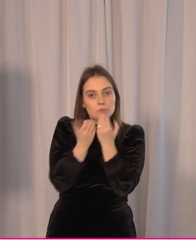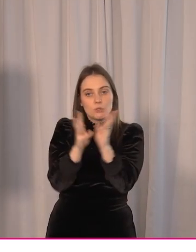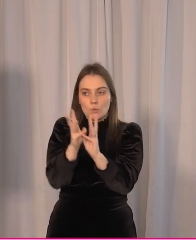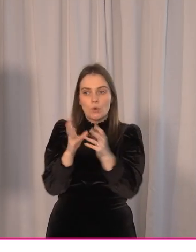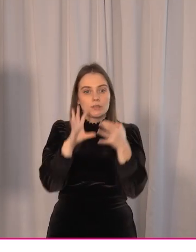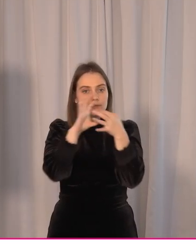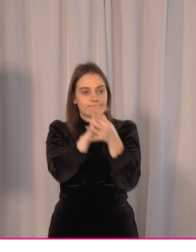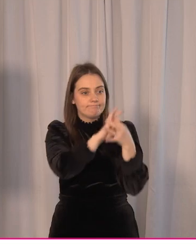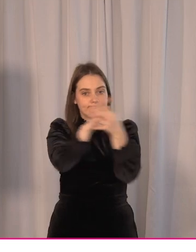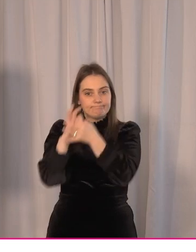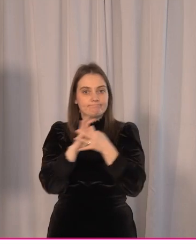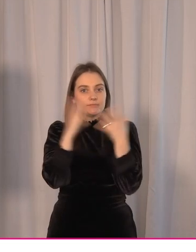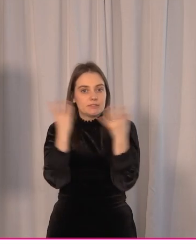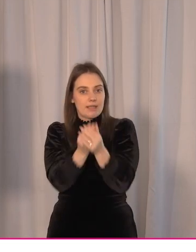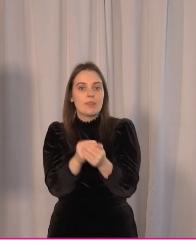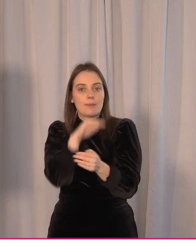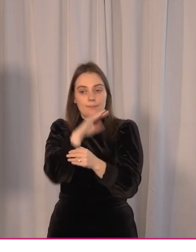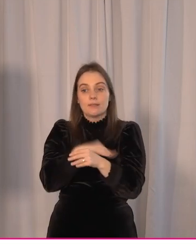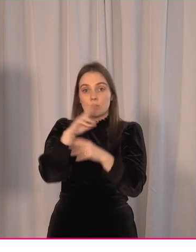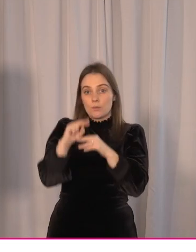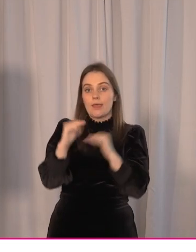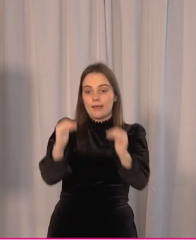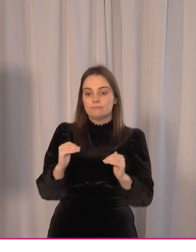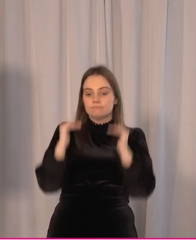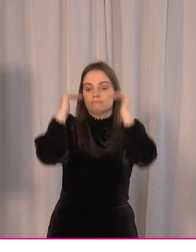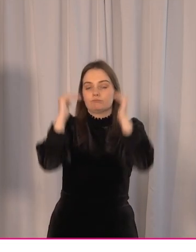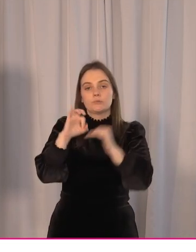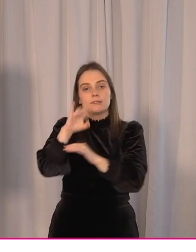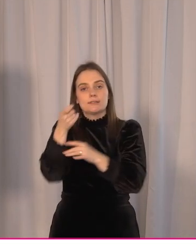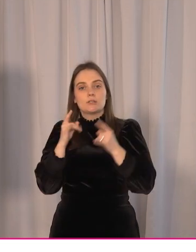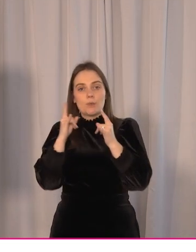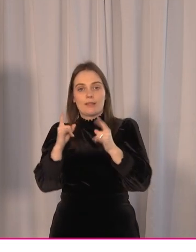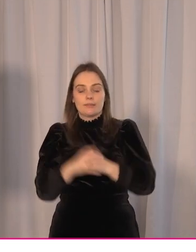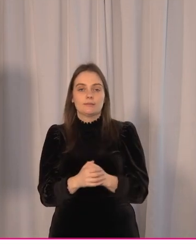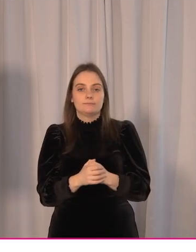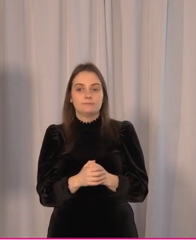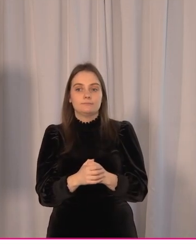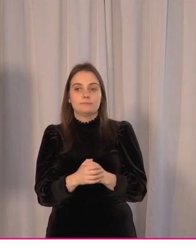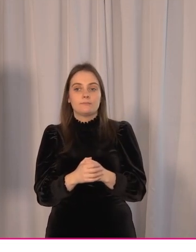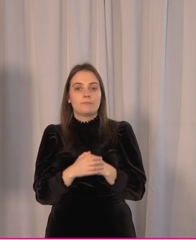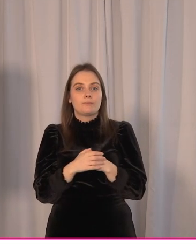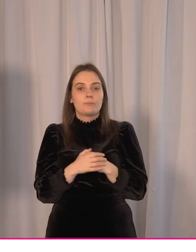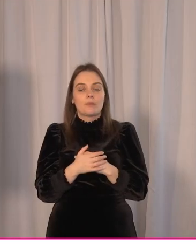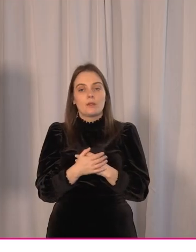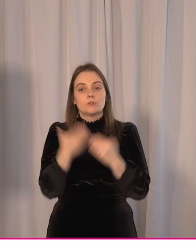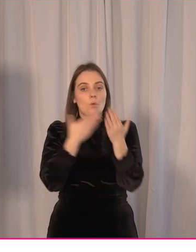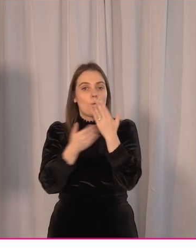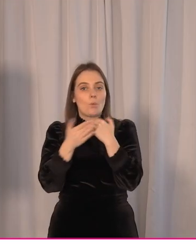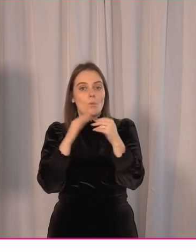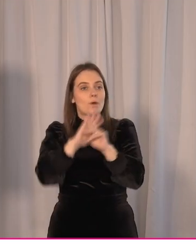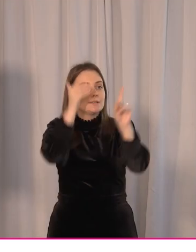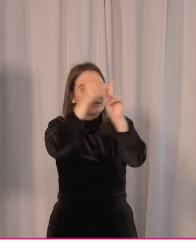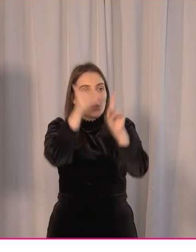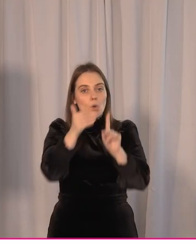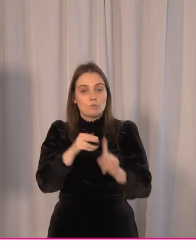to ensure that we have the best possible sexual health. Just getting more, I guess, explicit with regard to what actual goals